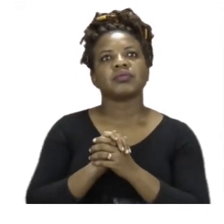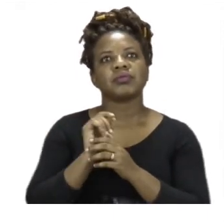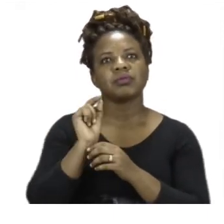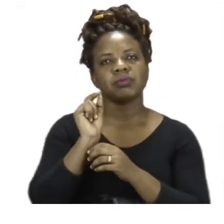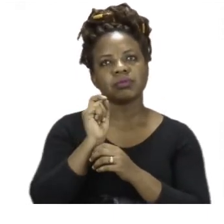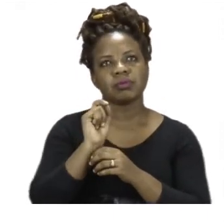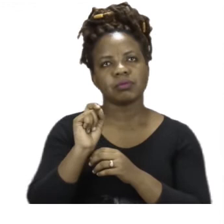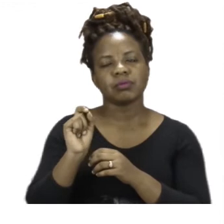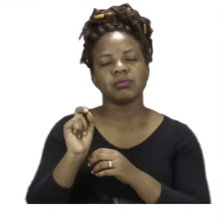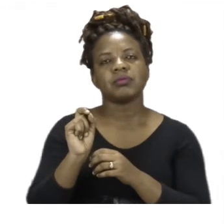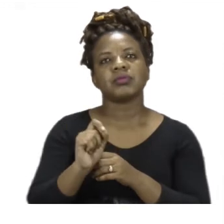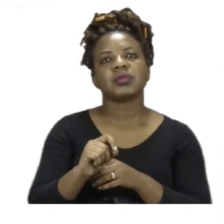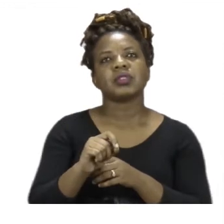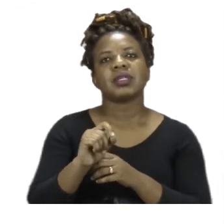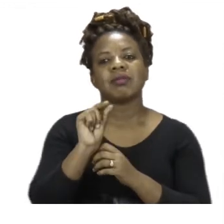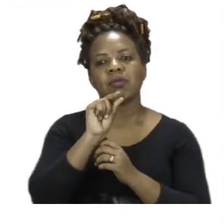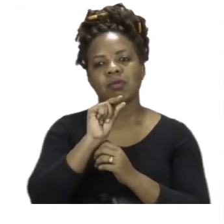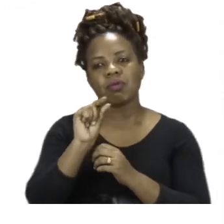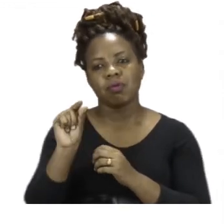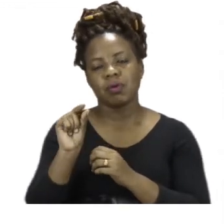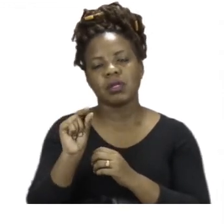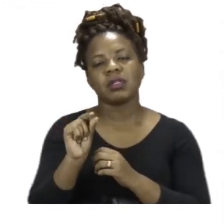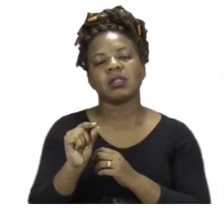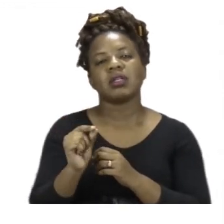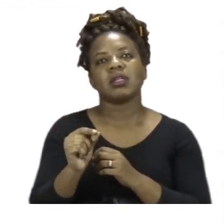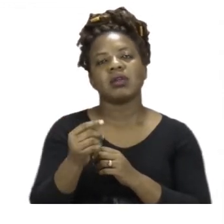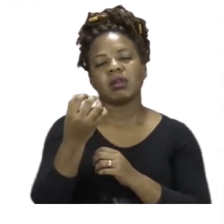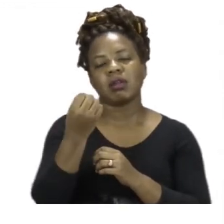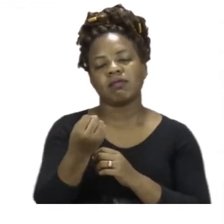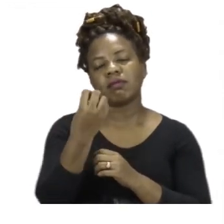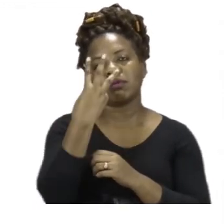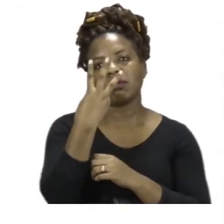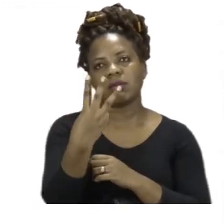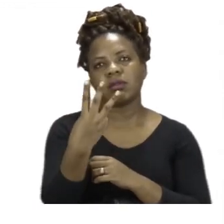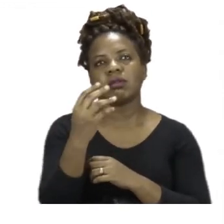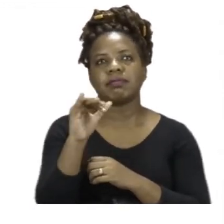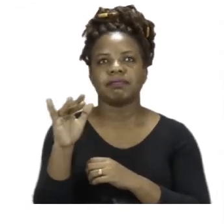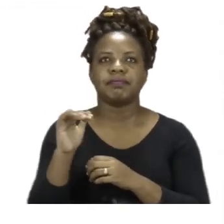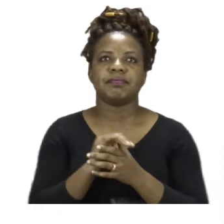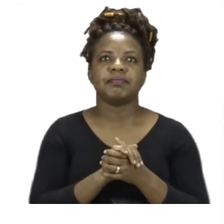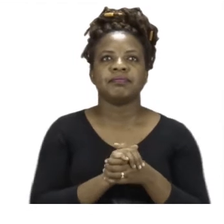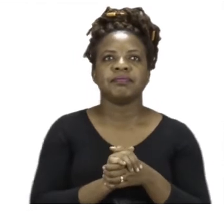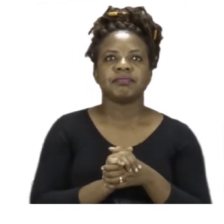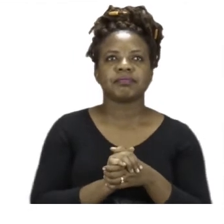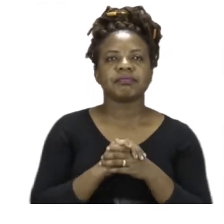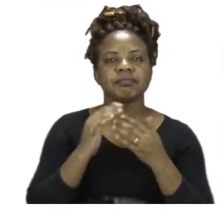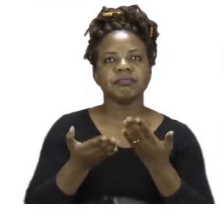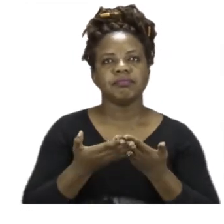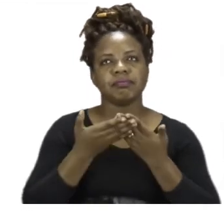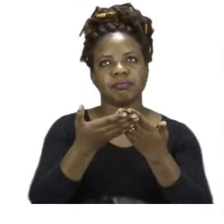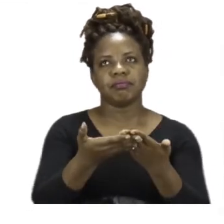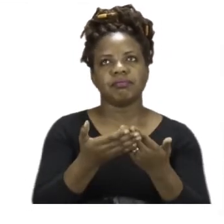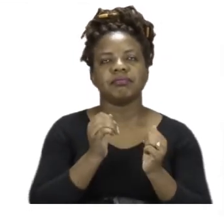words. I'm going to help you find two of those three-letter words. Let's take a look at the